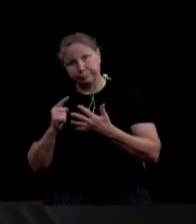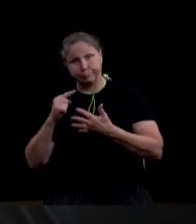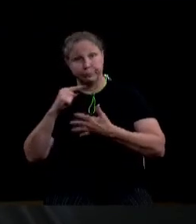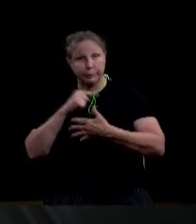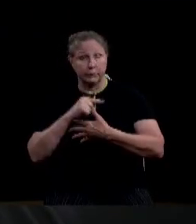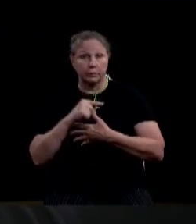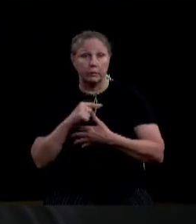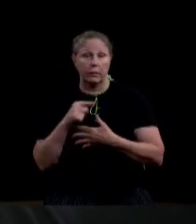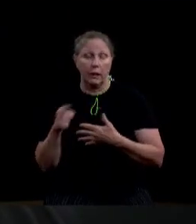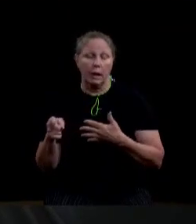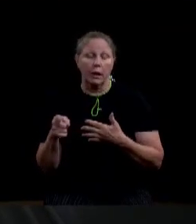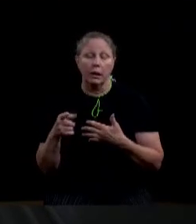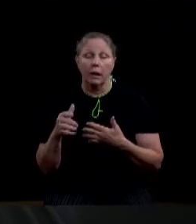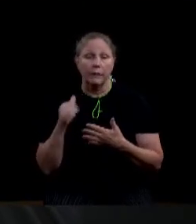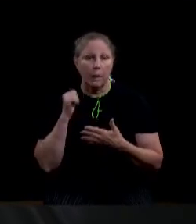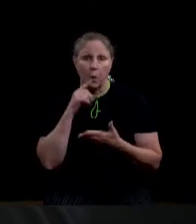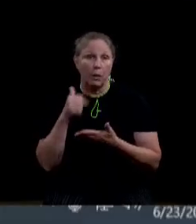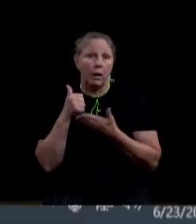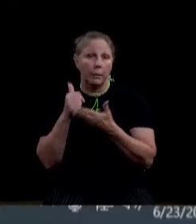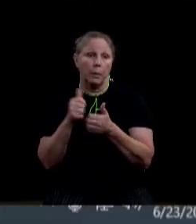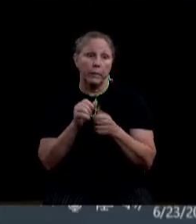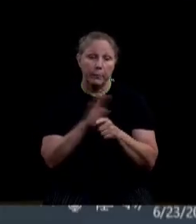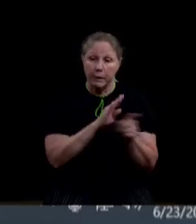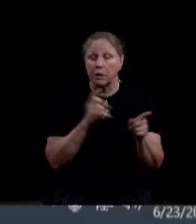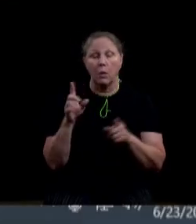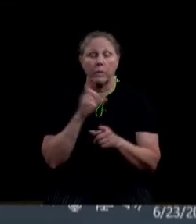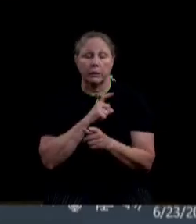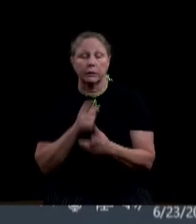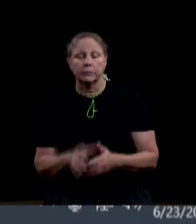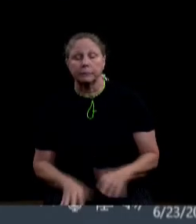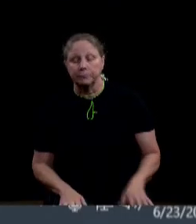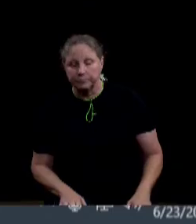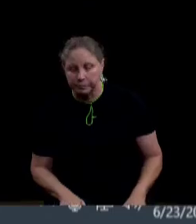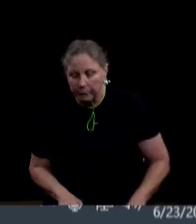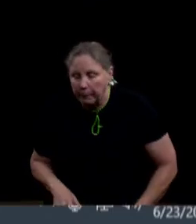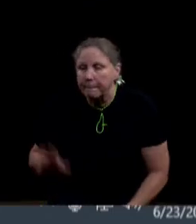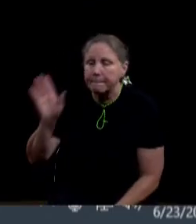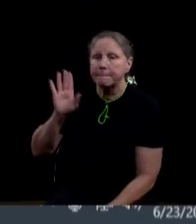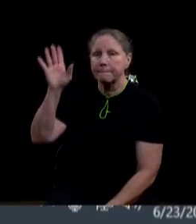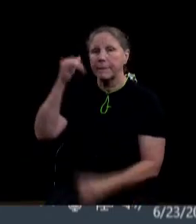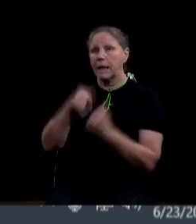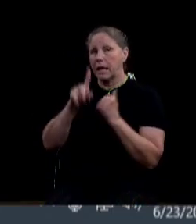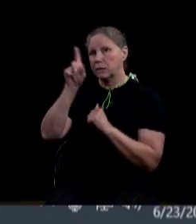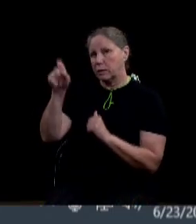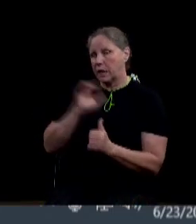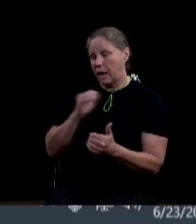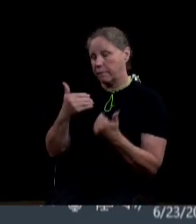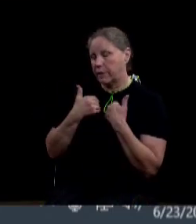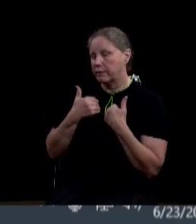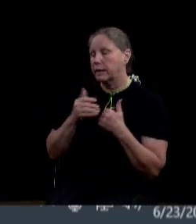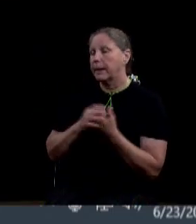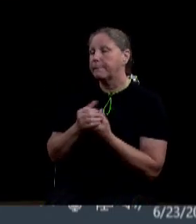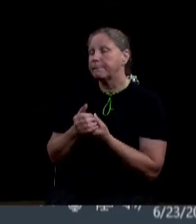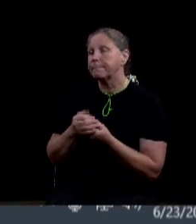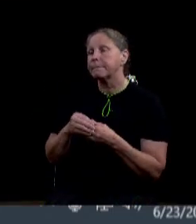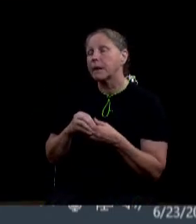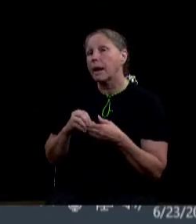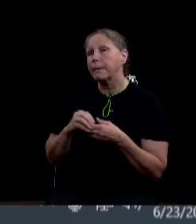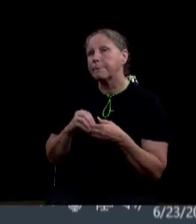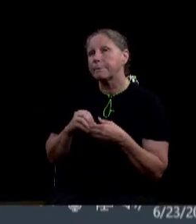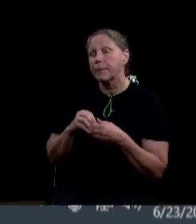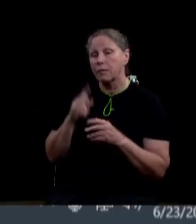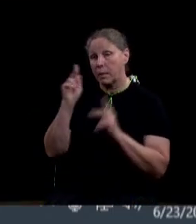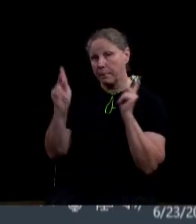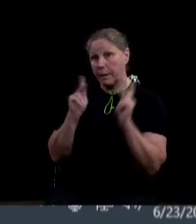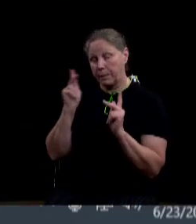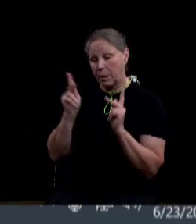owners. The last question I have is for those individuals who might have a health